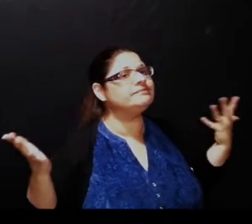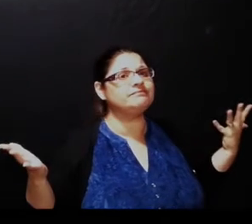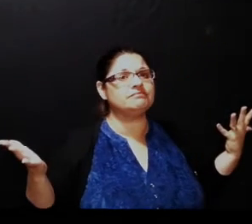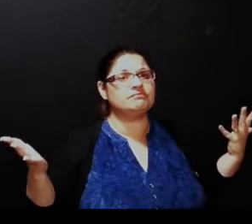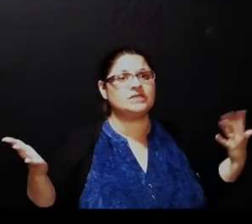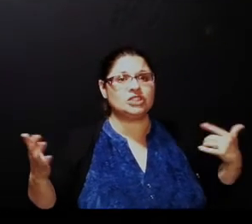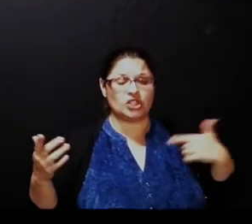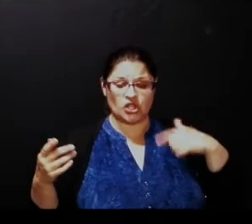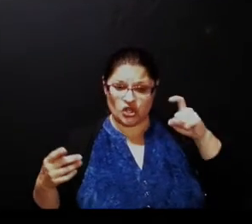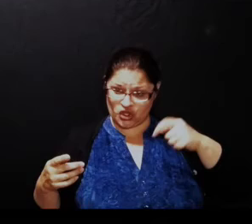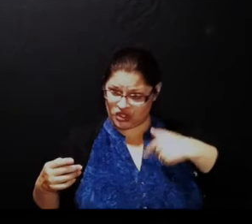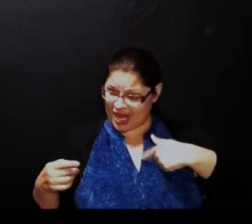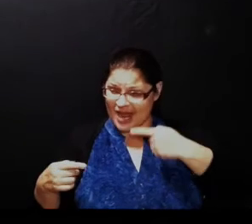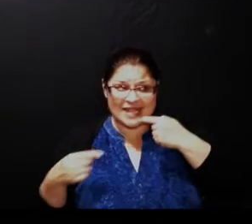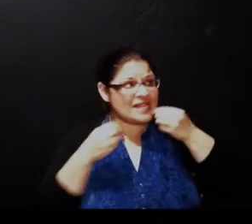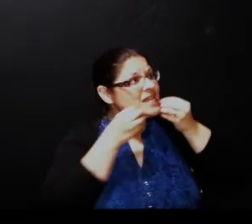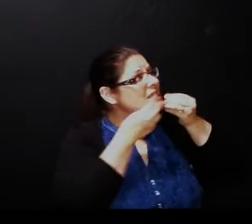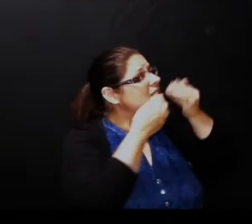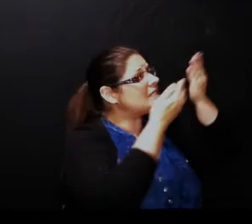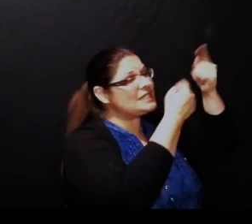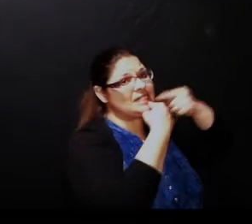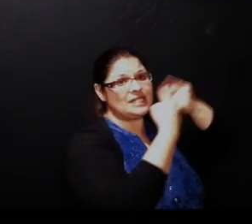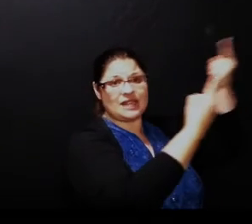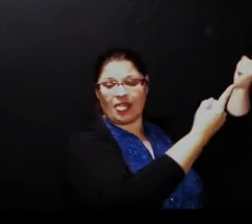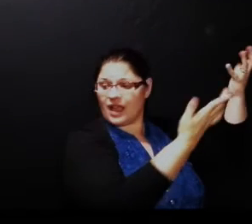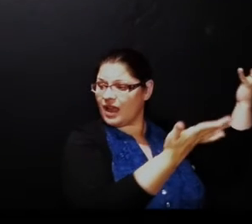Spare me if you can.